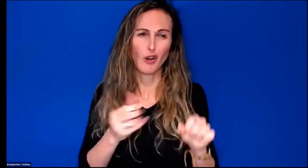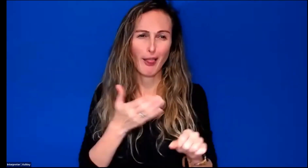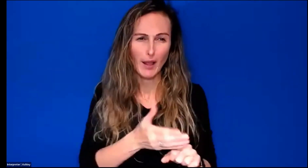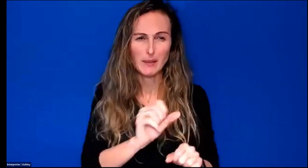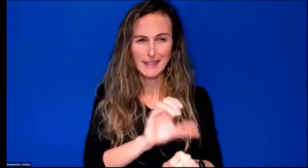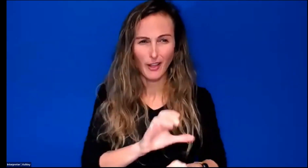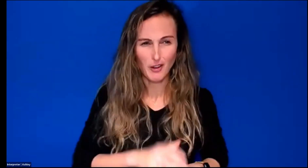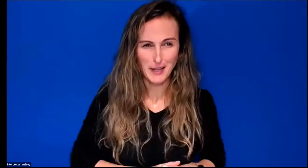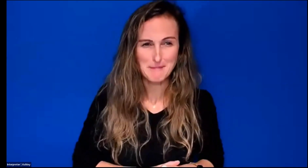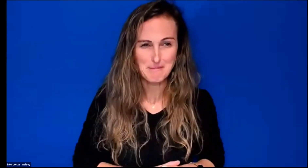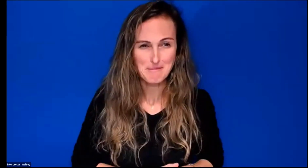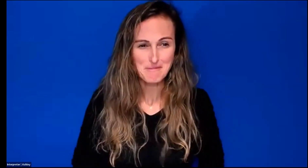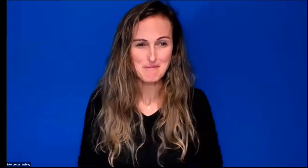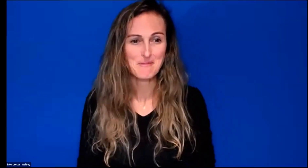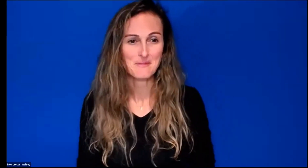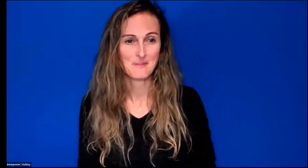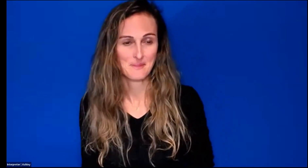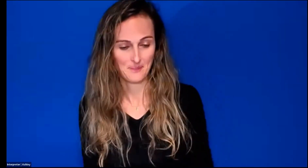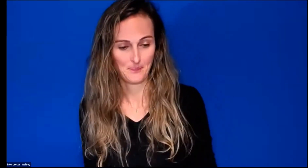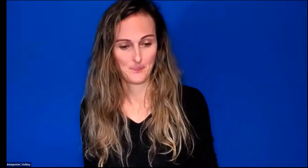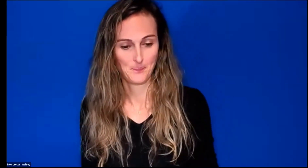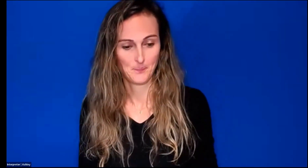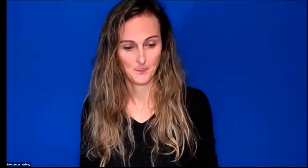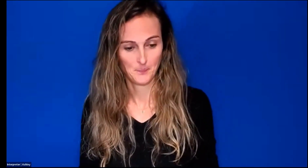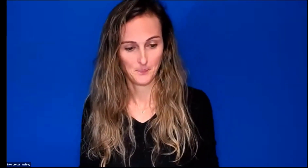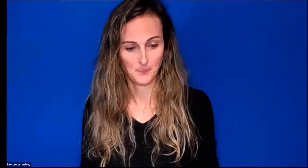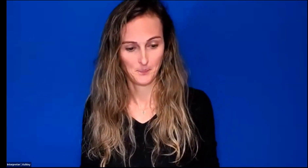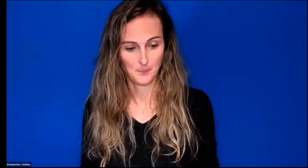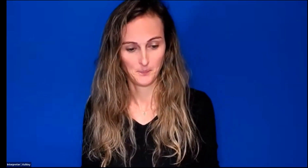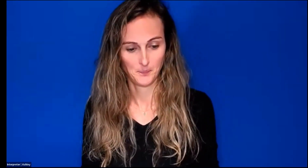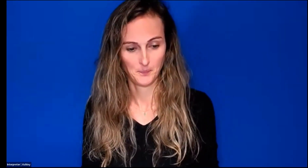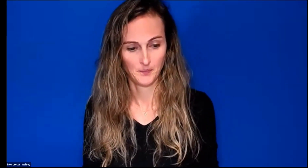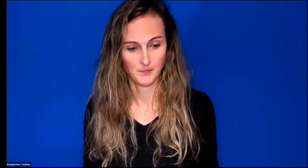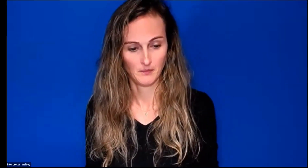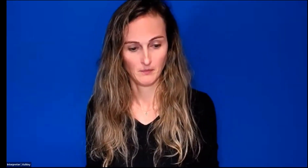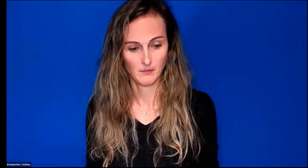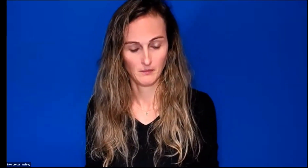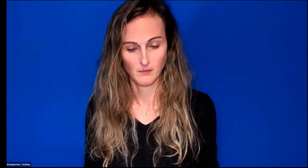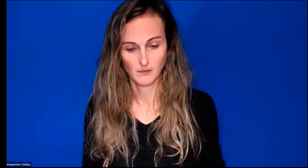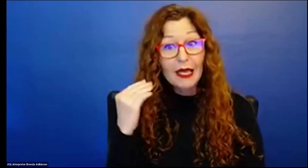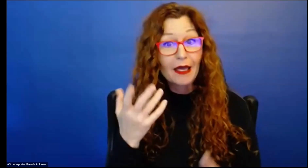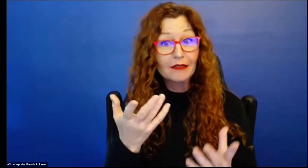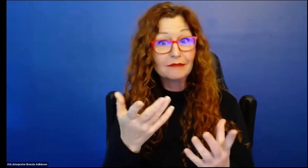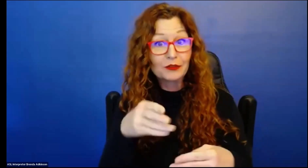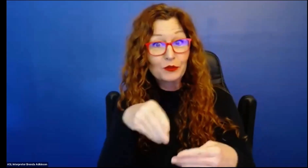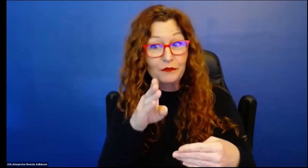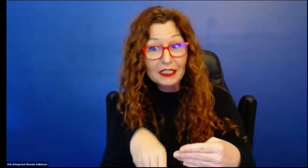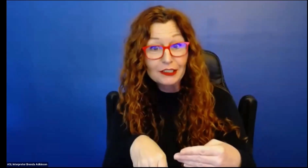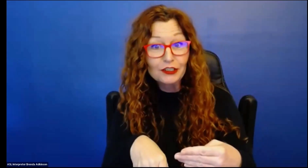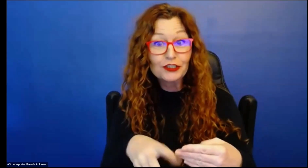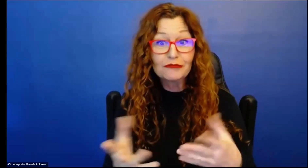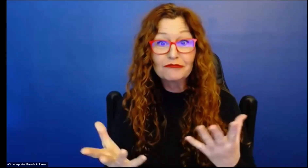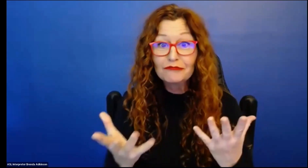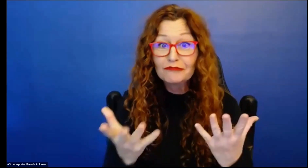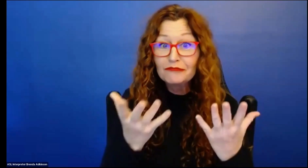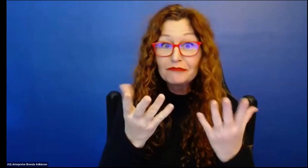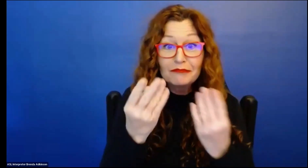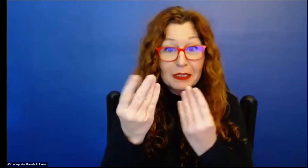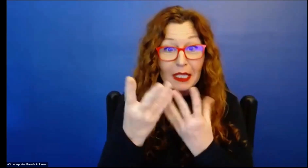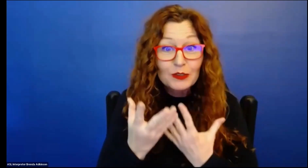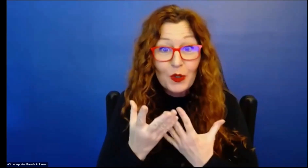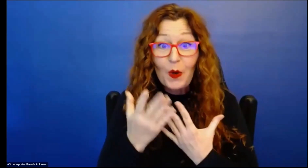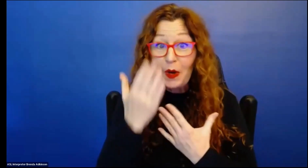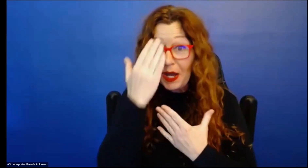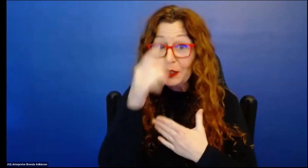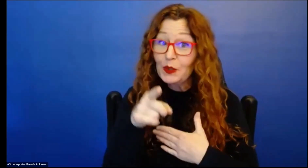Yeah. Thanks, Mohammed. We'll go back to Monse then to fill in. Tell us, so I know that you